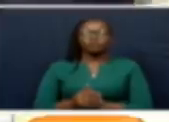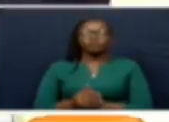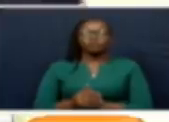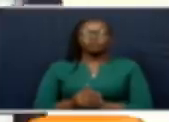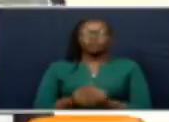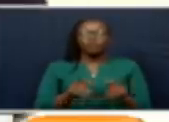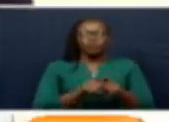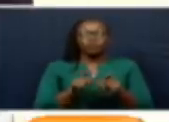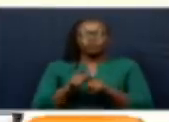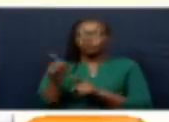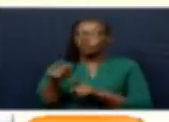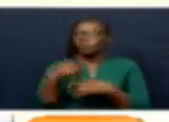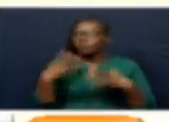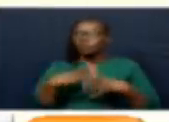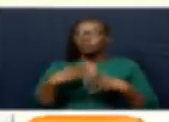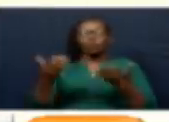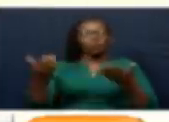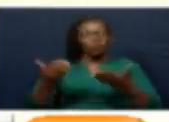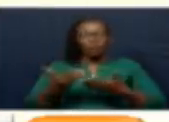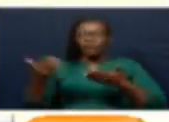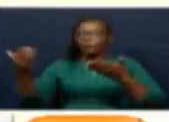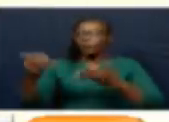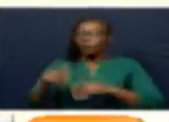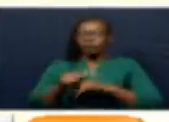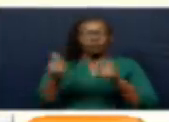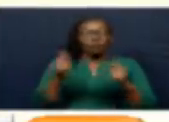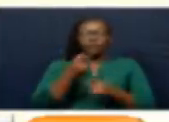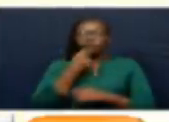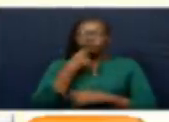And he was received well in Nyanza. Mm.